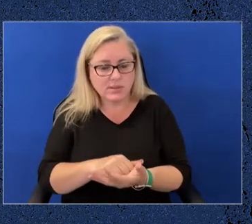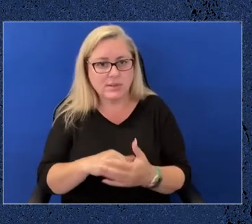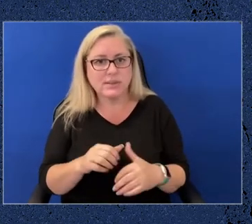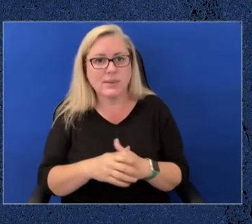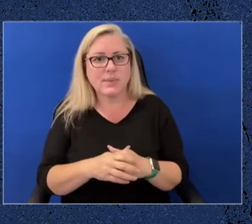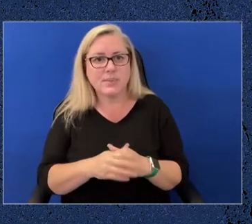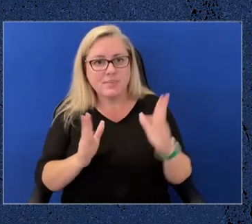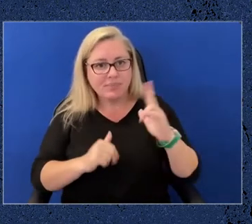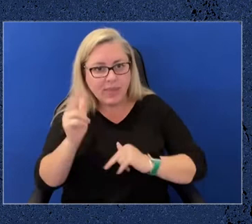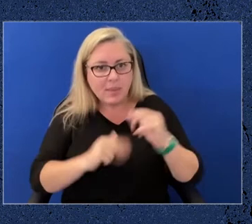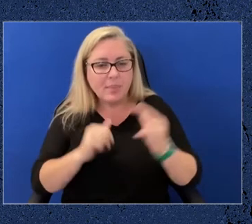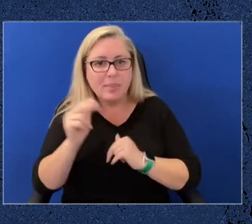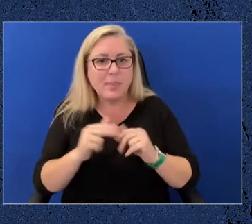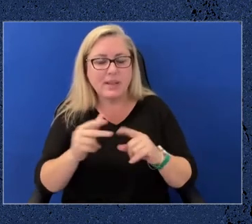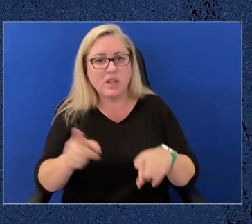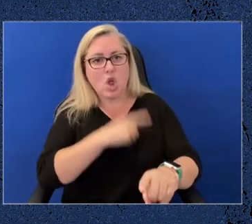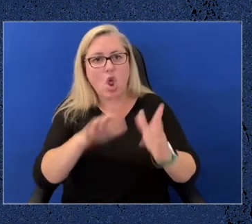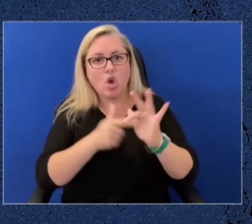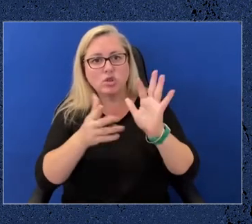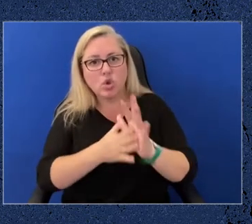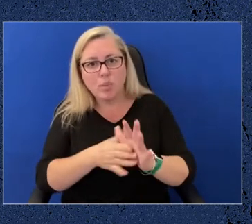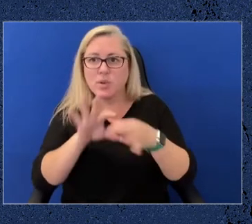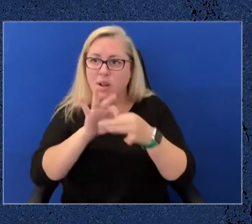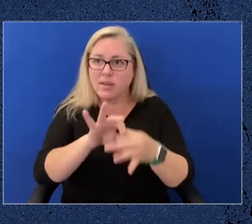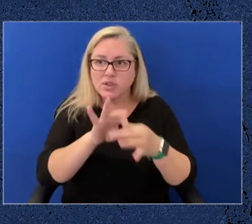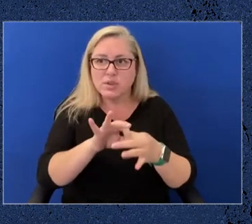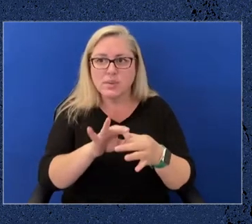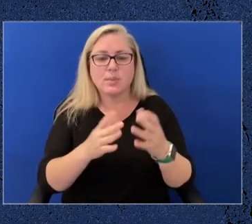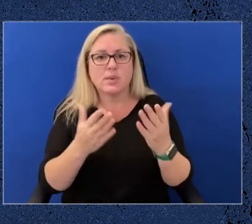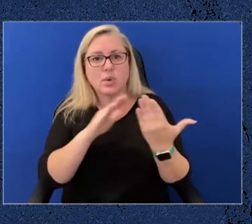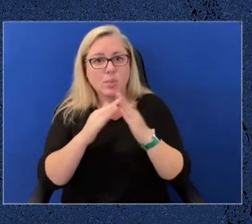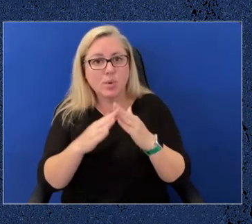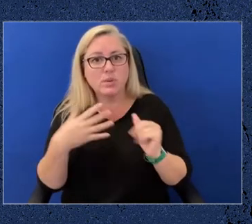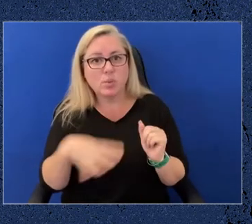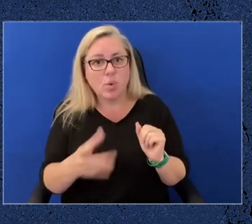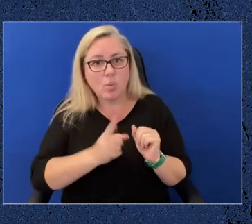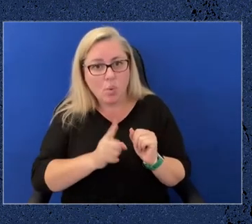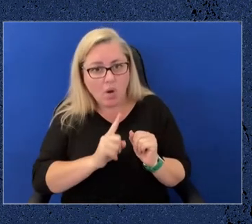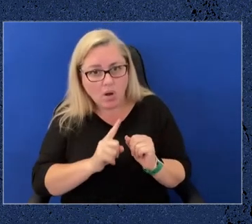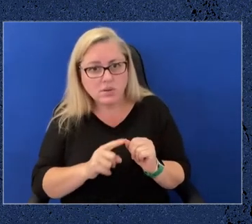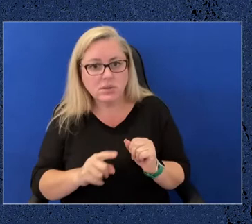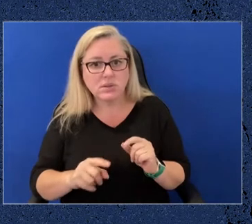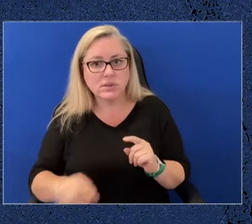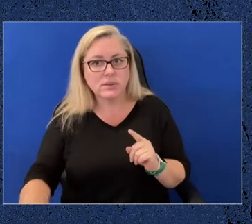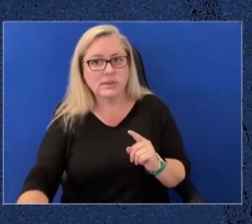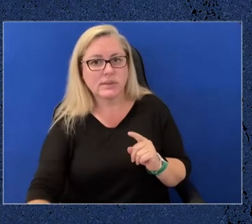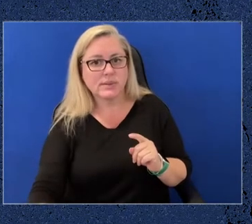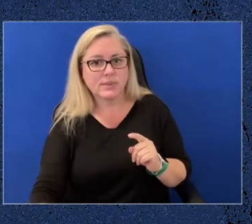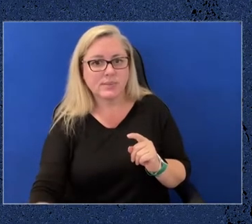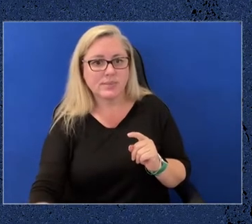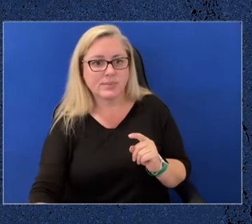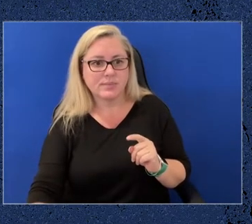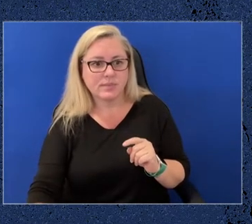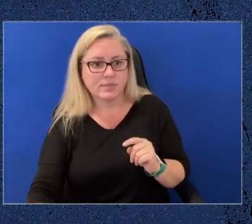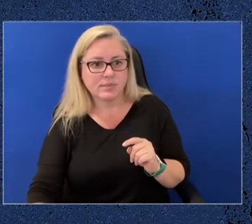building a long-term relationship, understanding what community want out of the arrangement or out of the research. You know, if we're all in